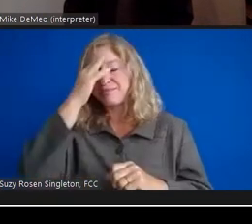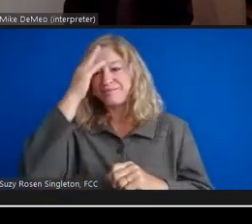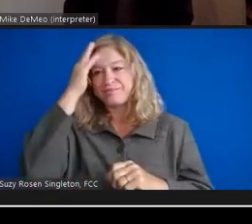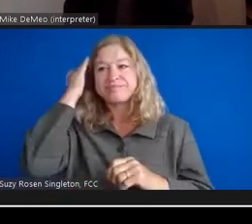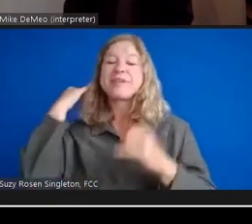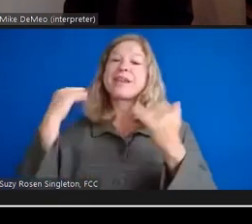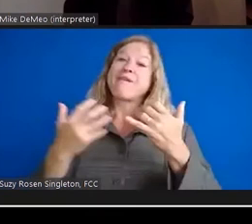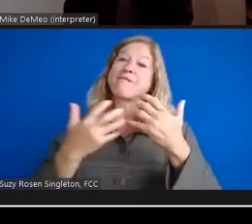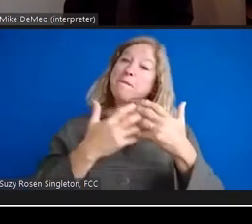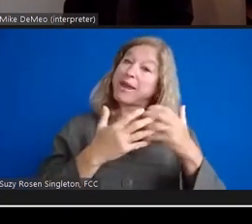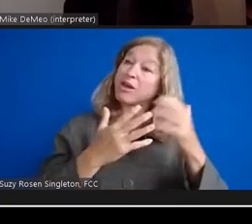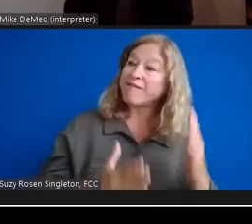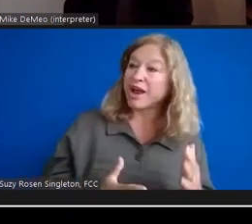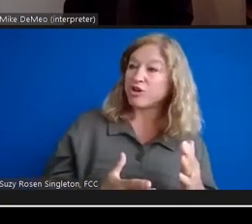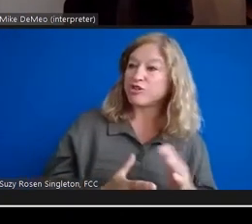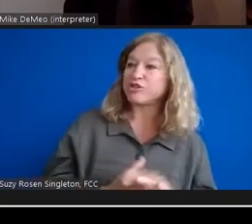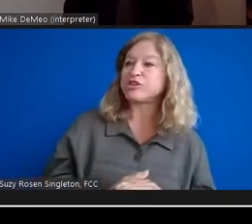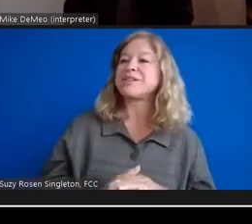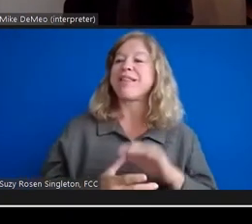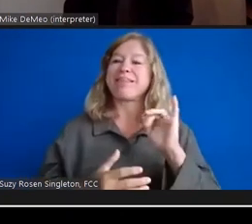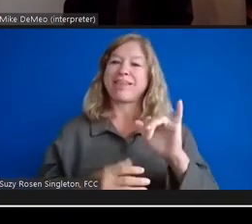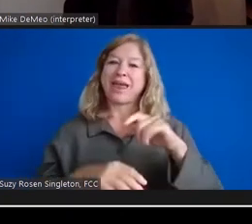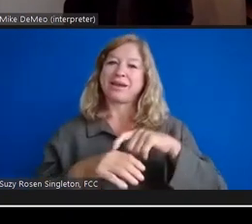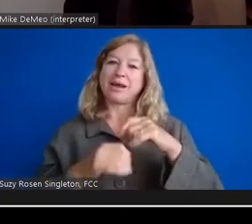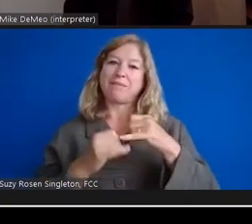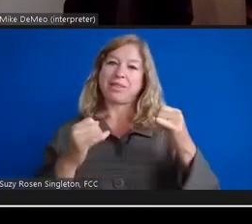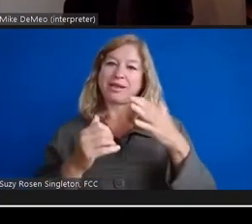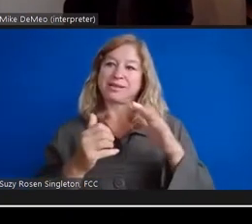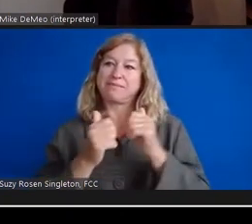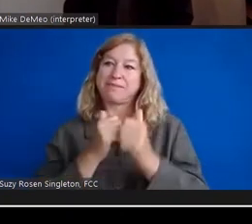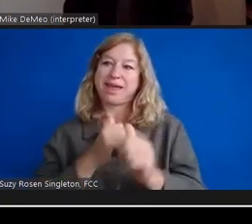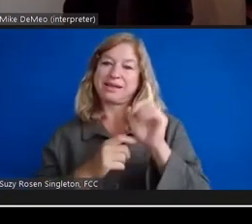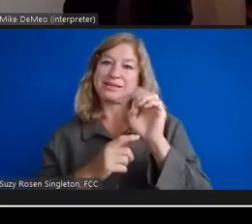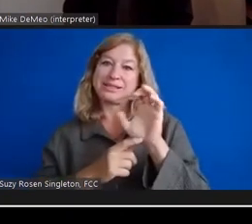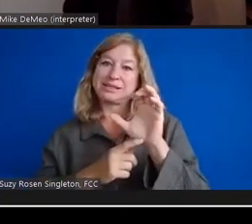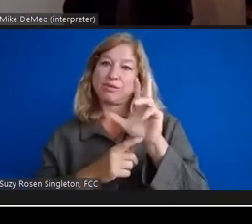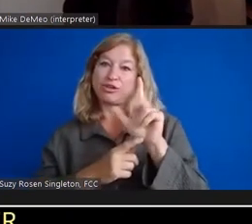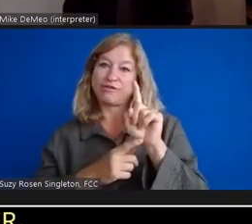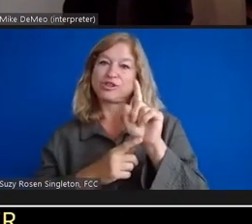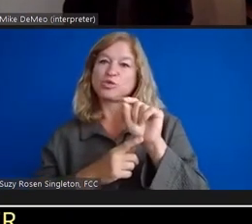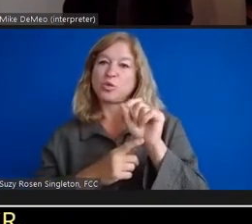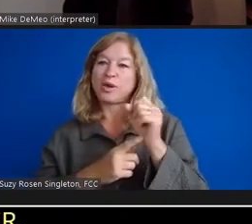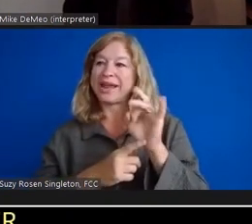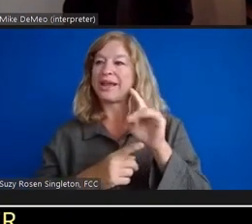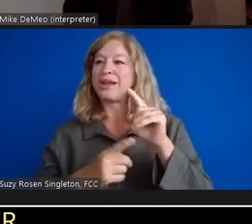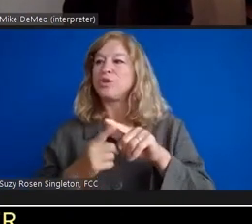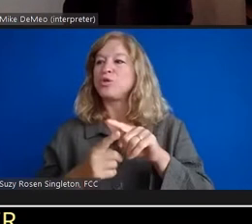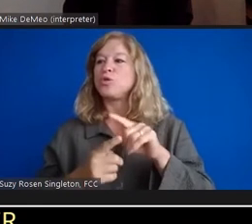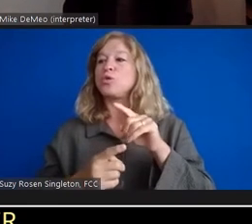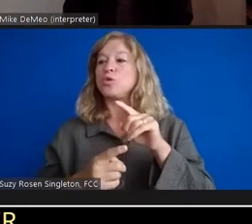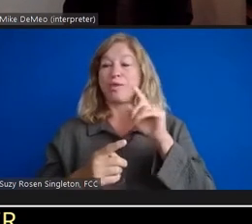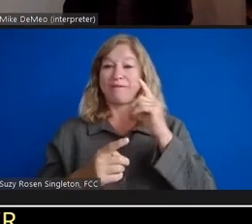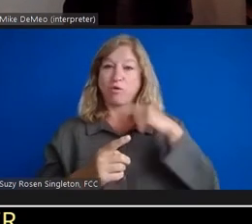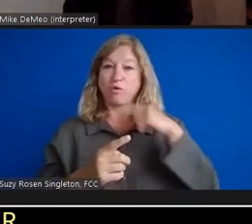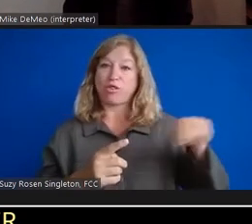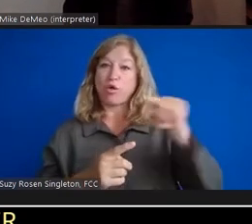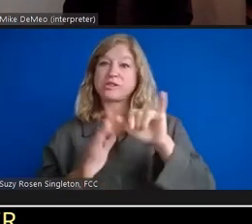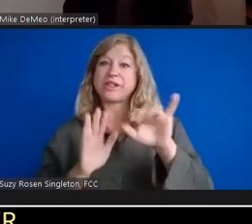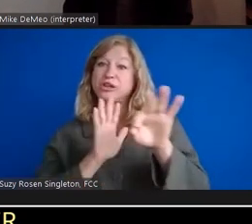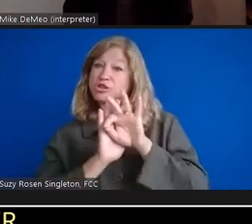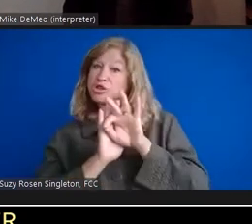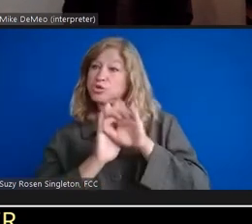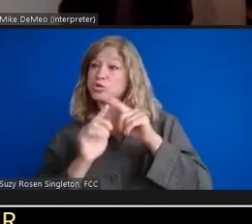authorized users and devices. Now, for manufacturers, that timeline has also passed December 31st